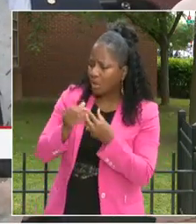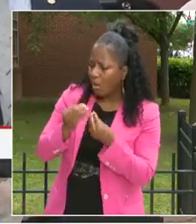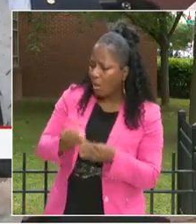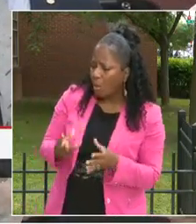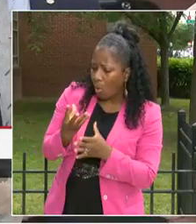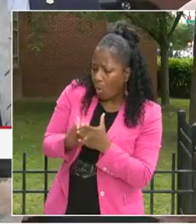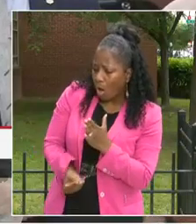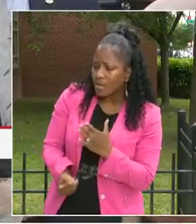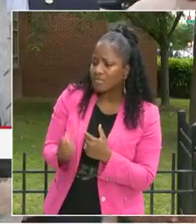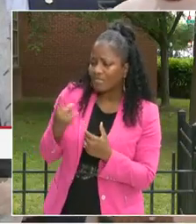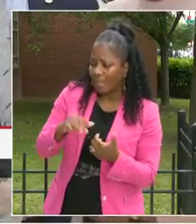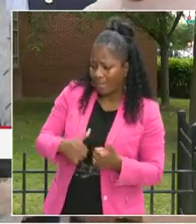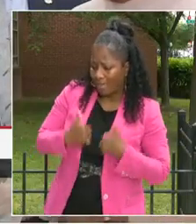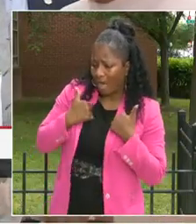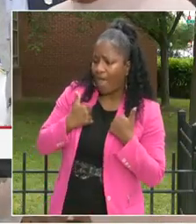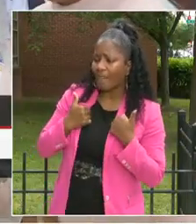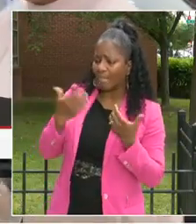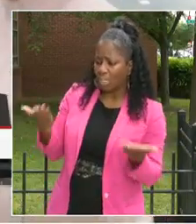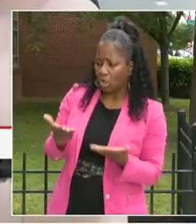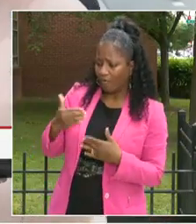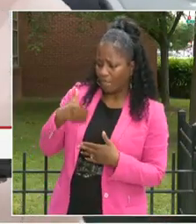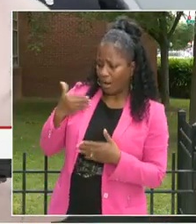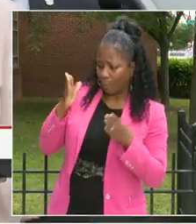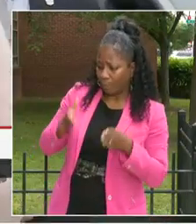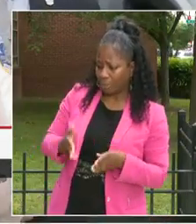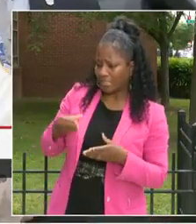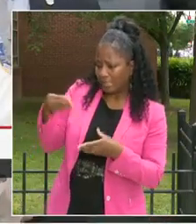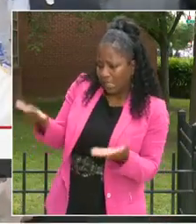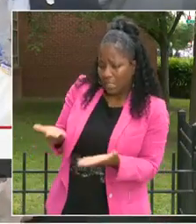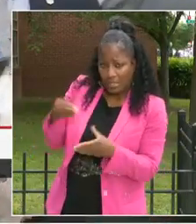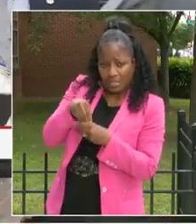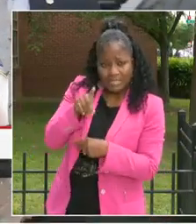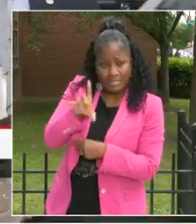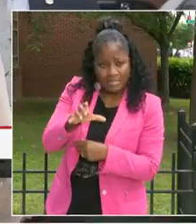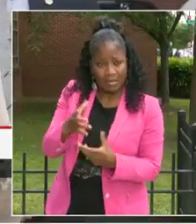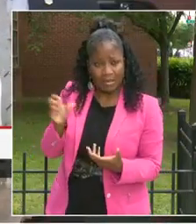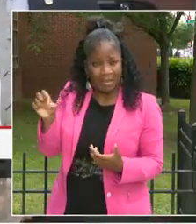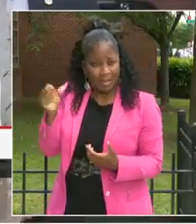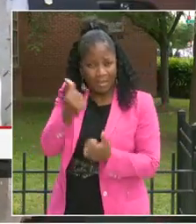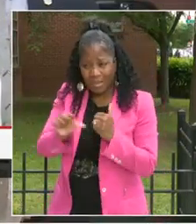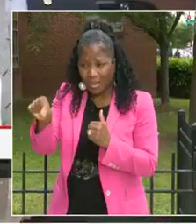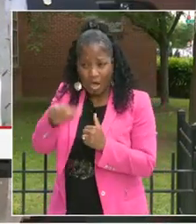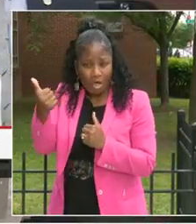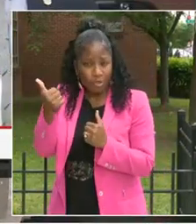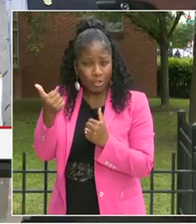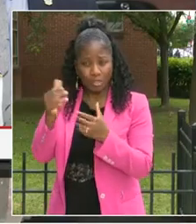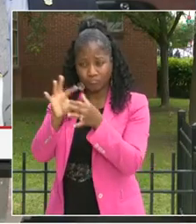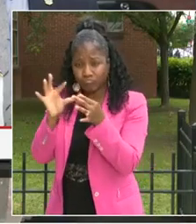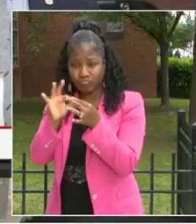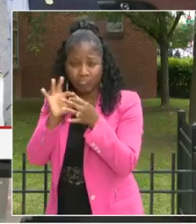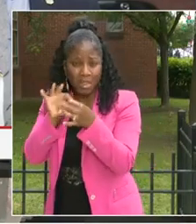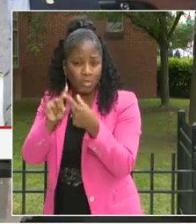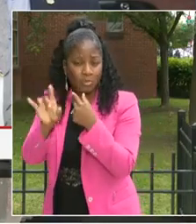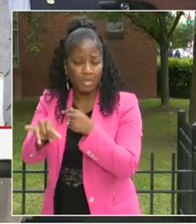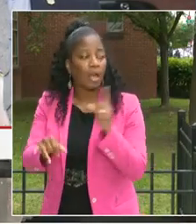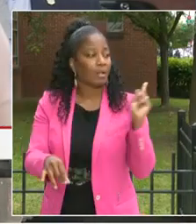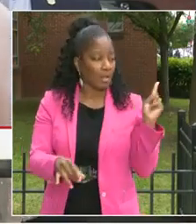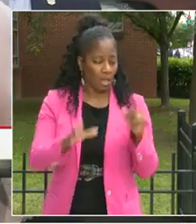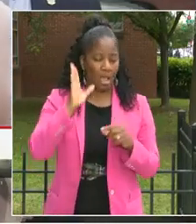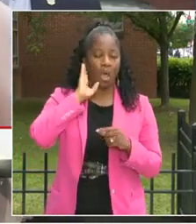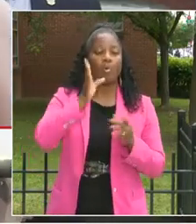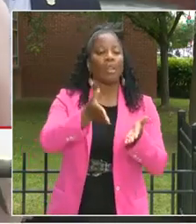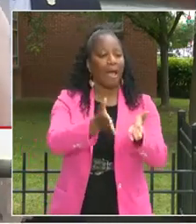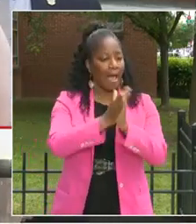another youth in D.C. Any words for that community after what happened this morning? Well, I'm going to